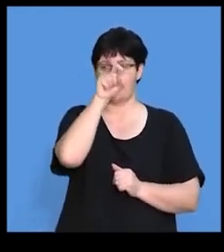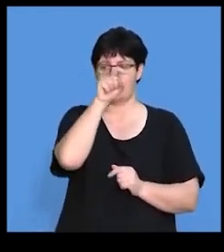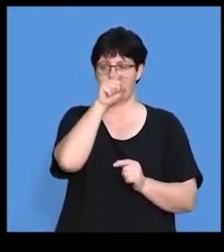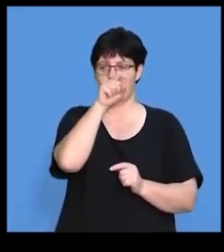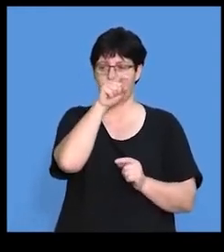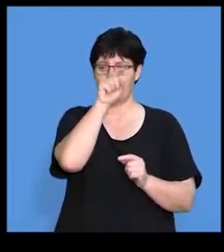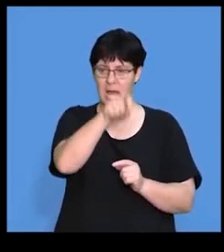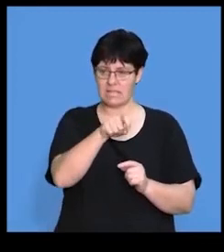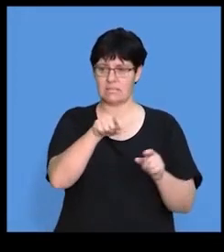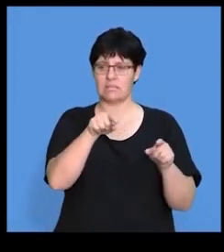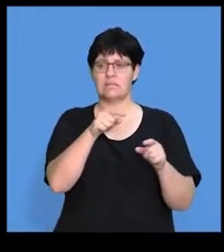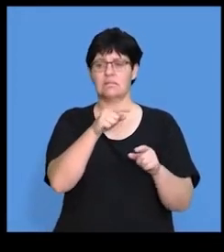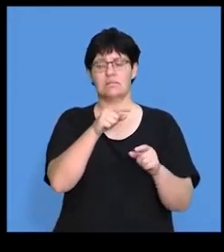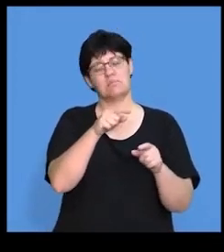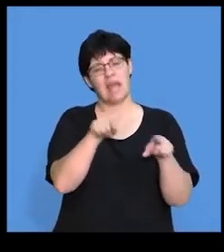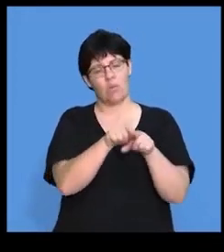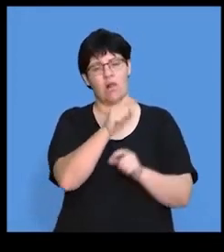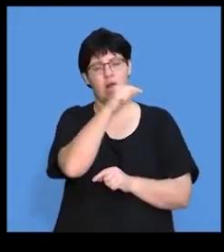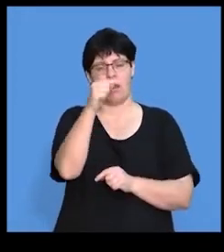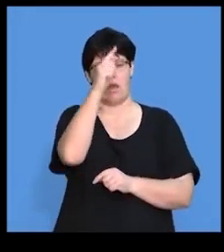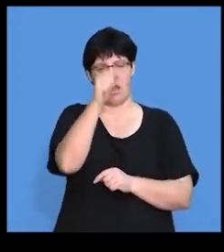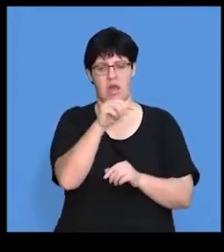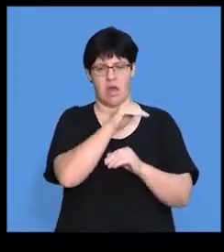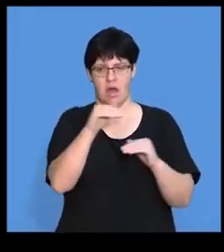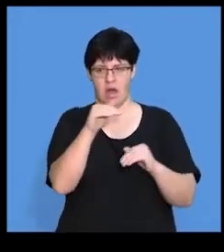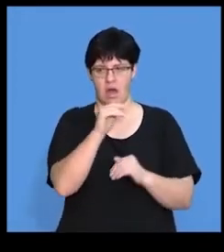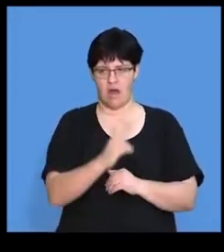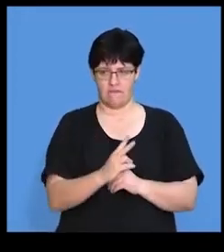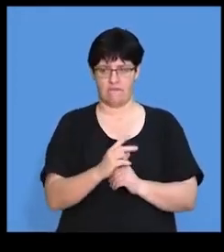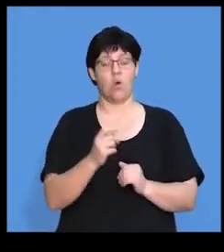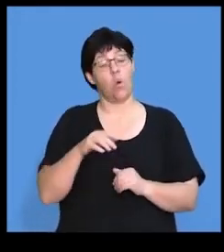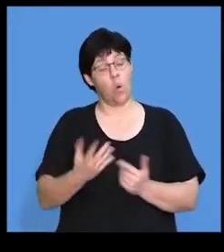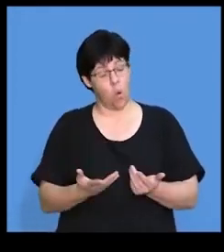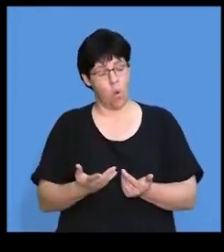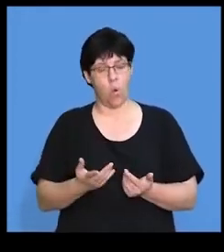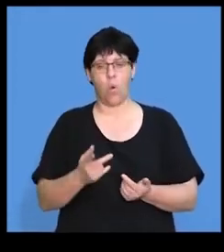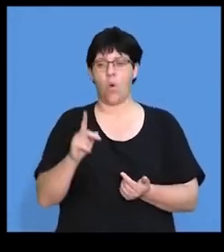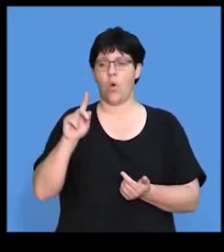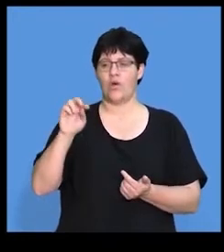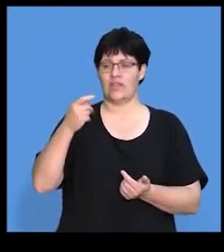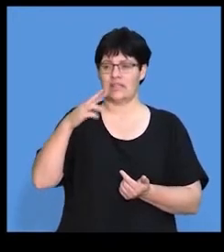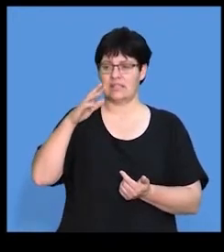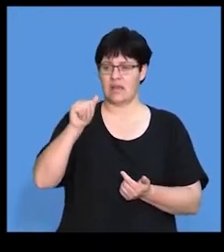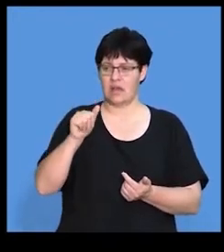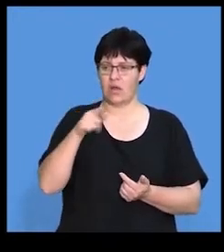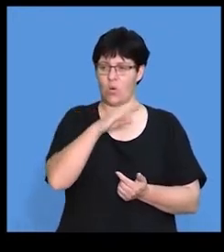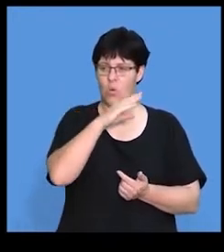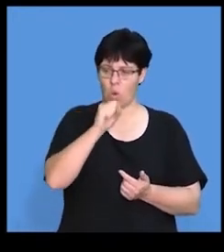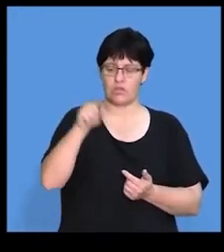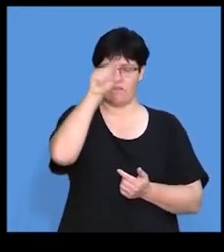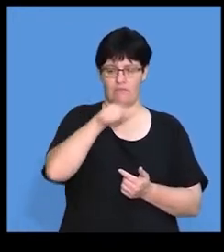be equal to -1/2, or cos of theta must be equal to